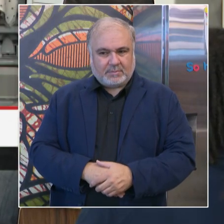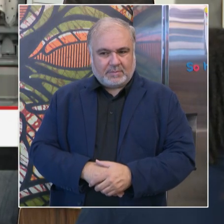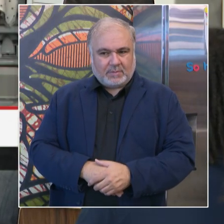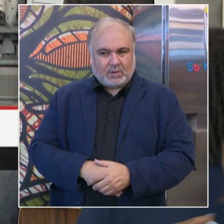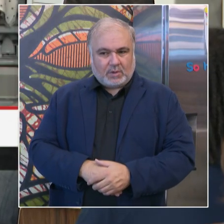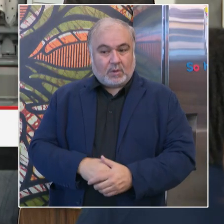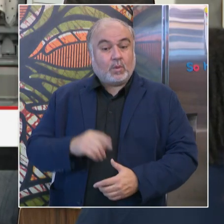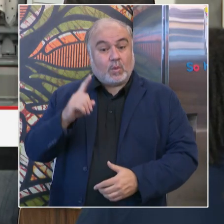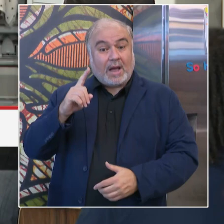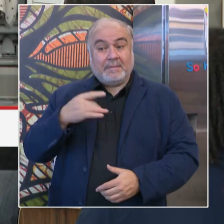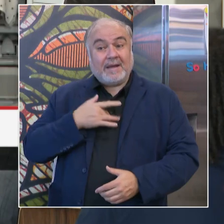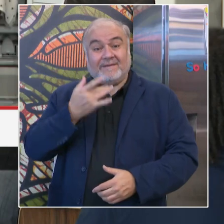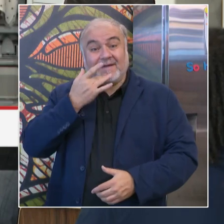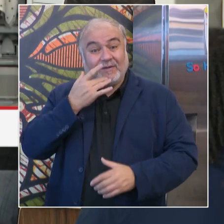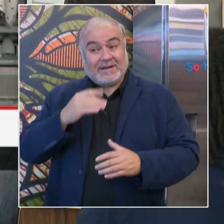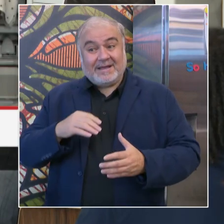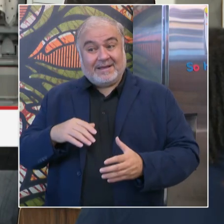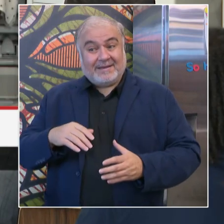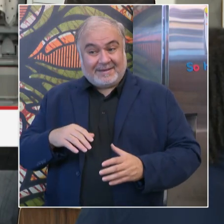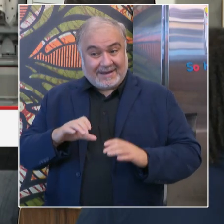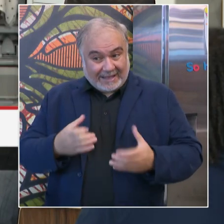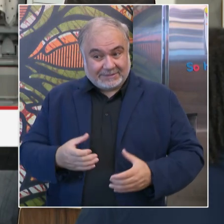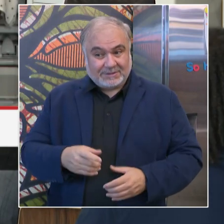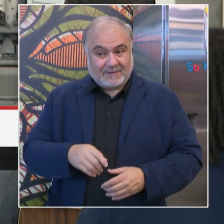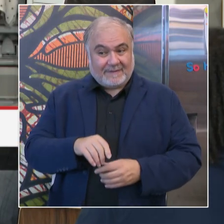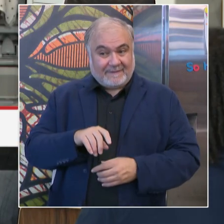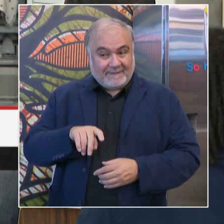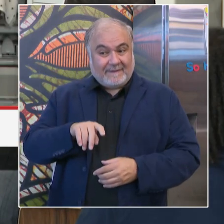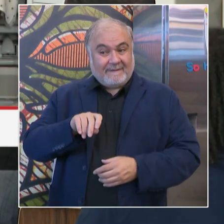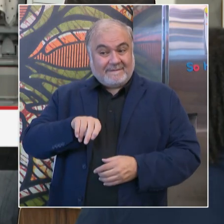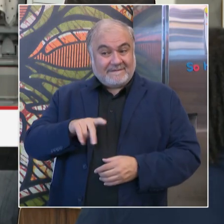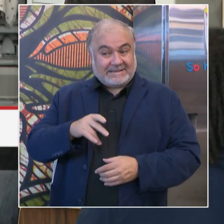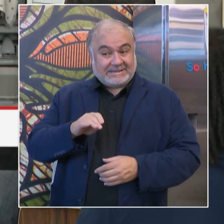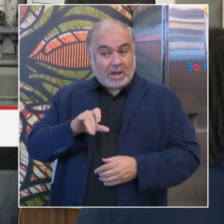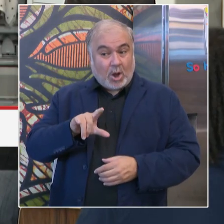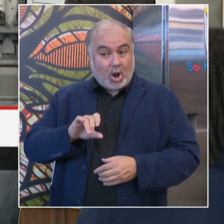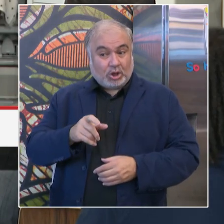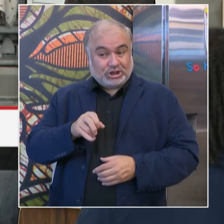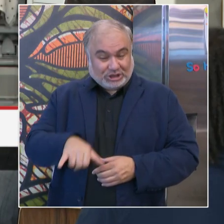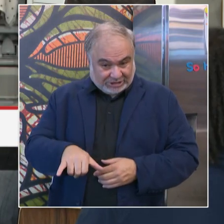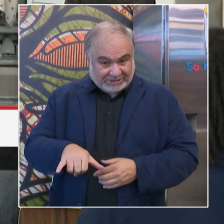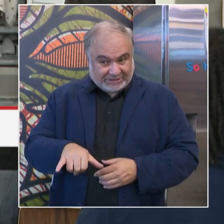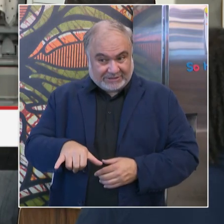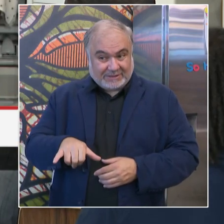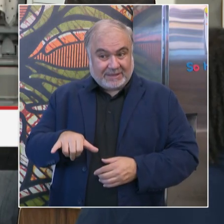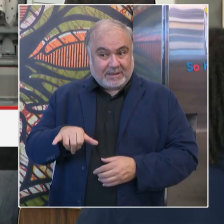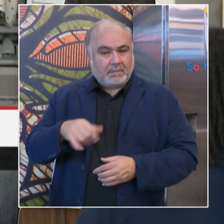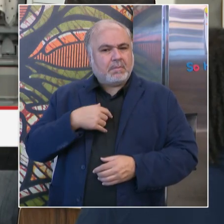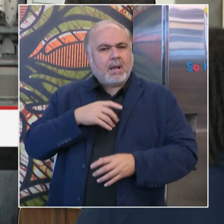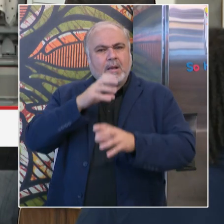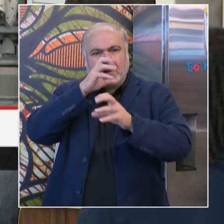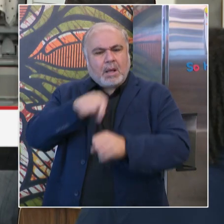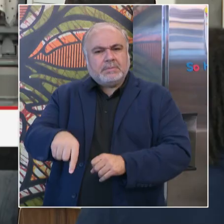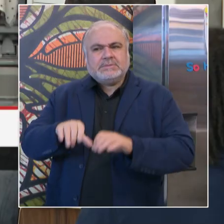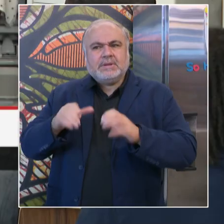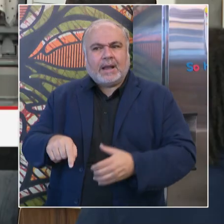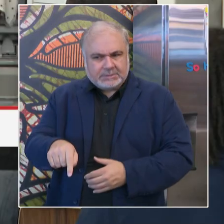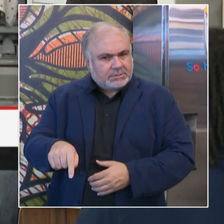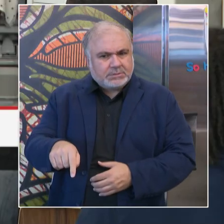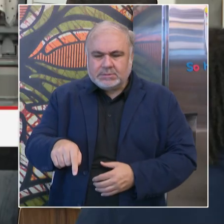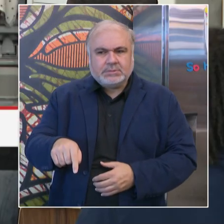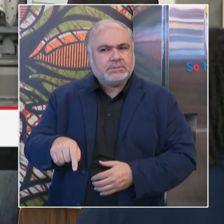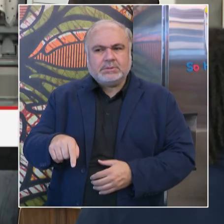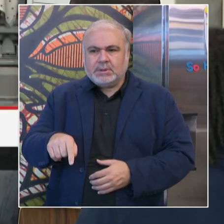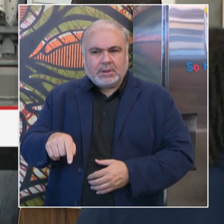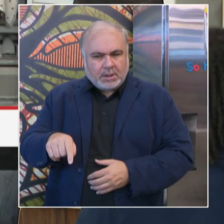And, I just lost myself. I became an active student in my HOSA chapter. And I matured. And by